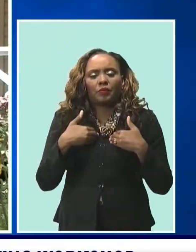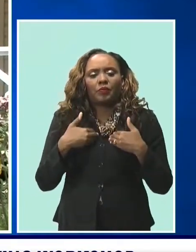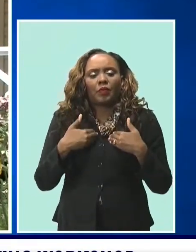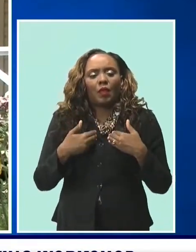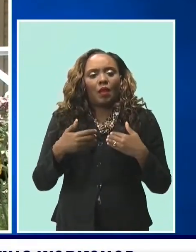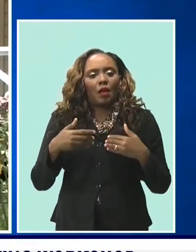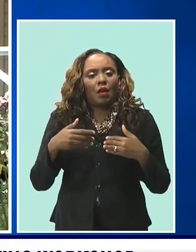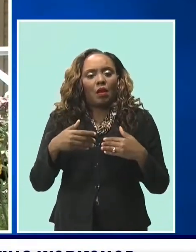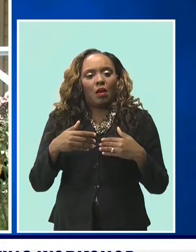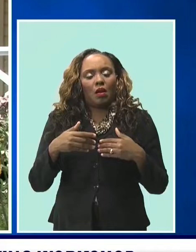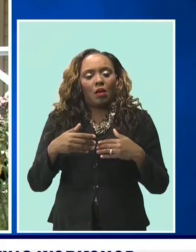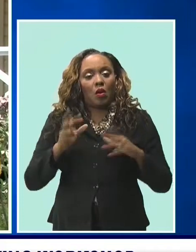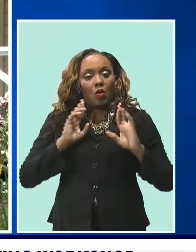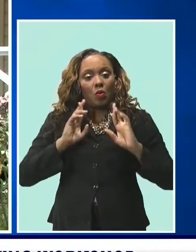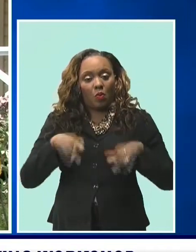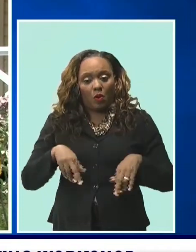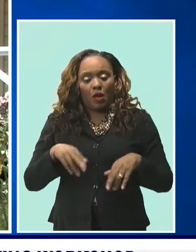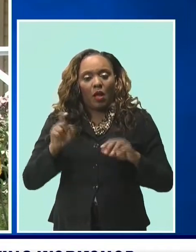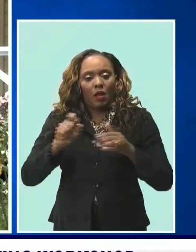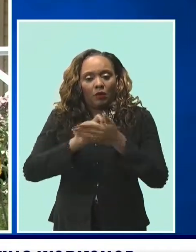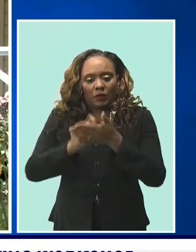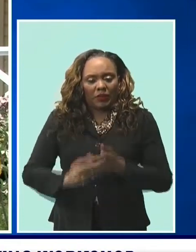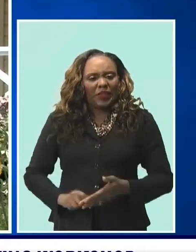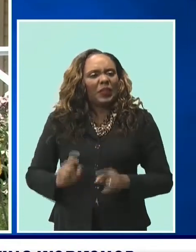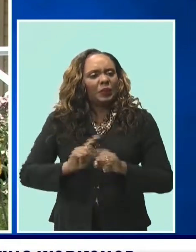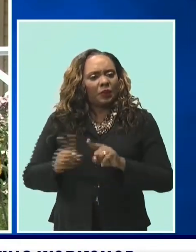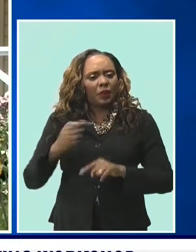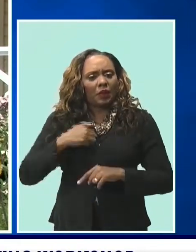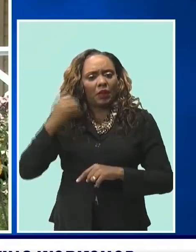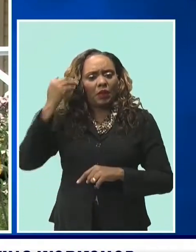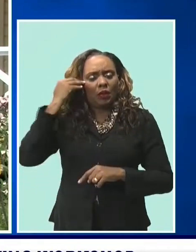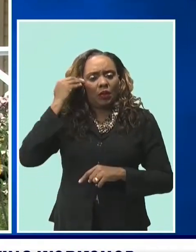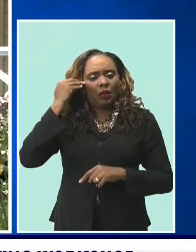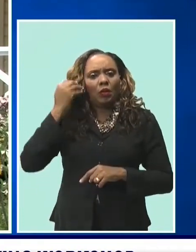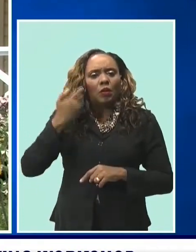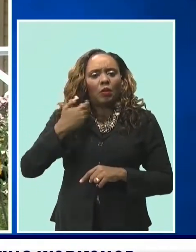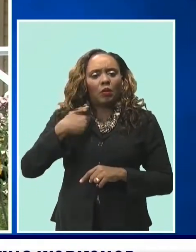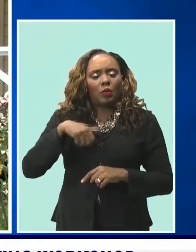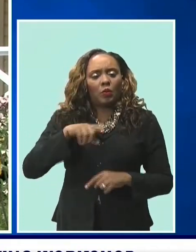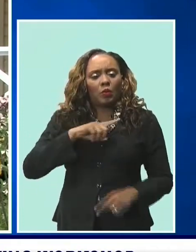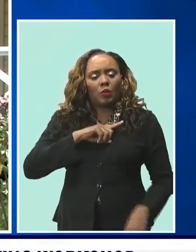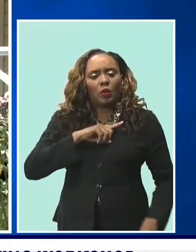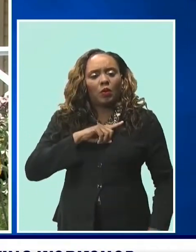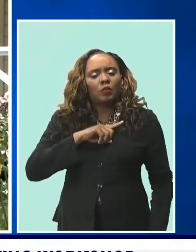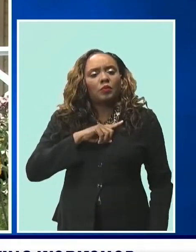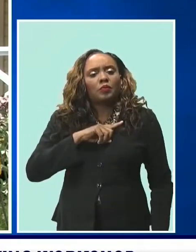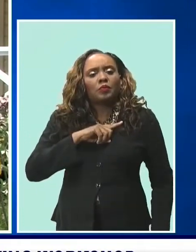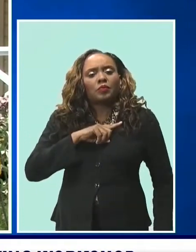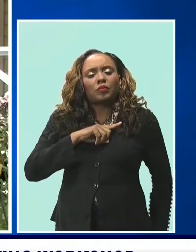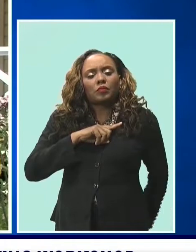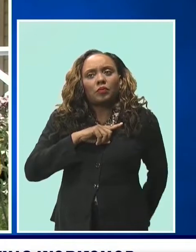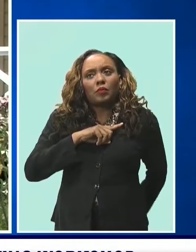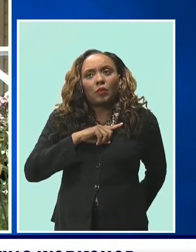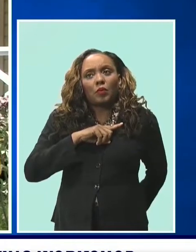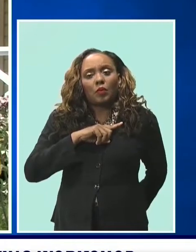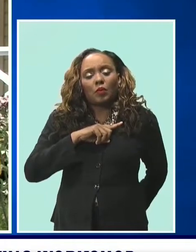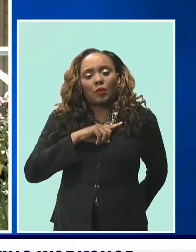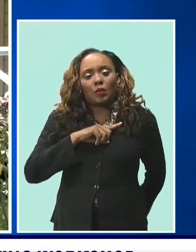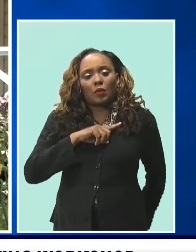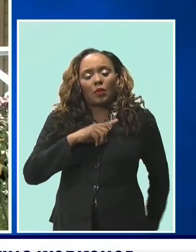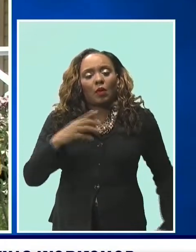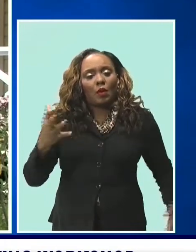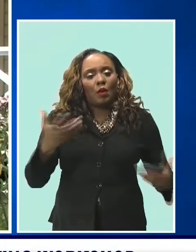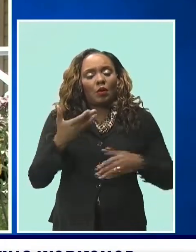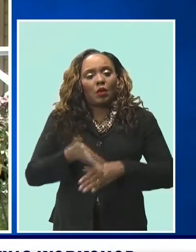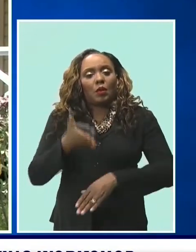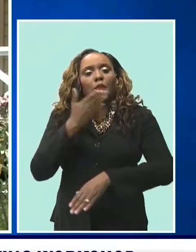report. And for the last couple of years, we would have been ranked on Tier 2. Essentially, we want to do as best as we can to improve